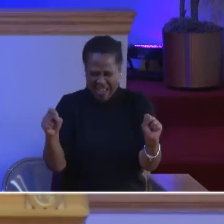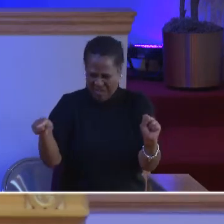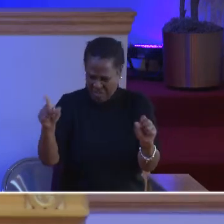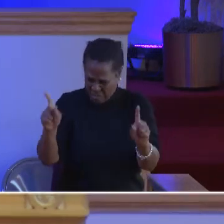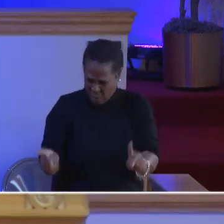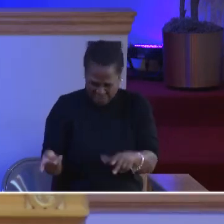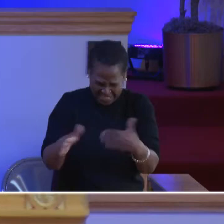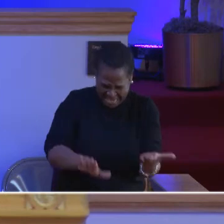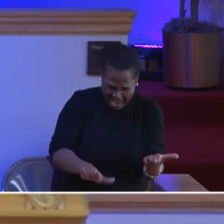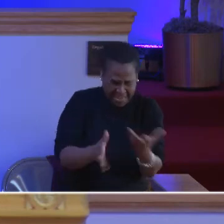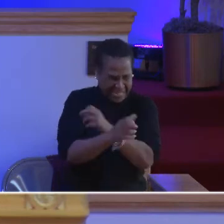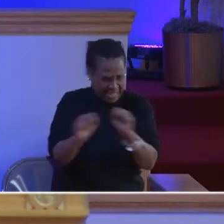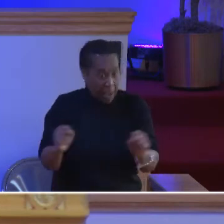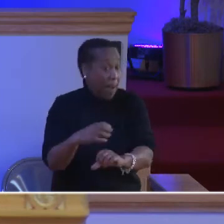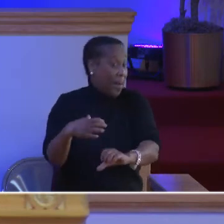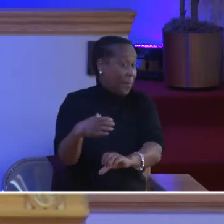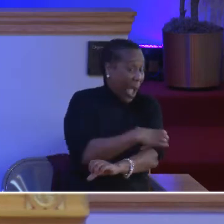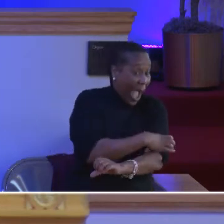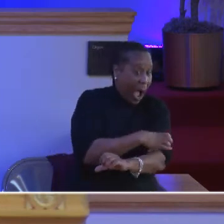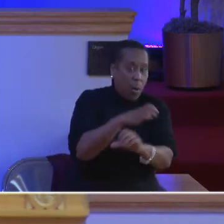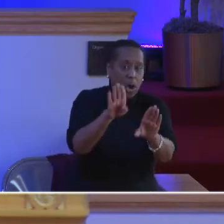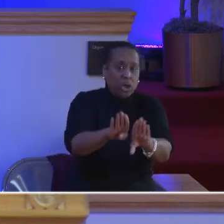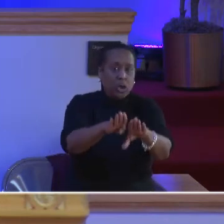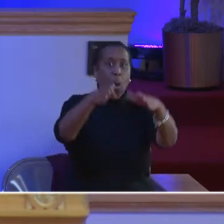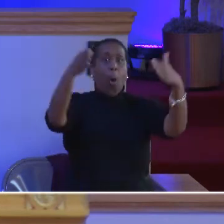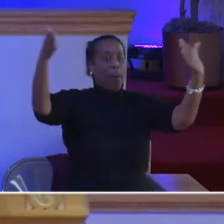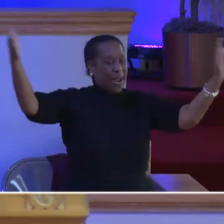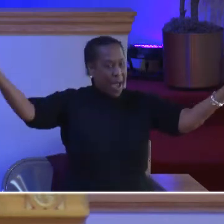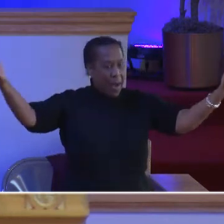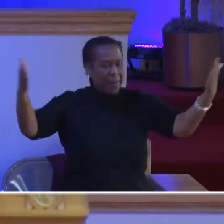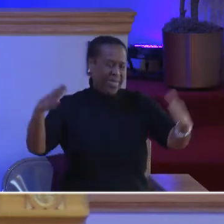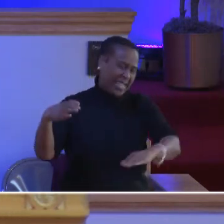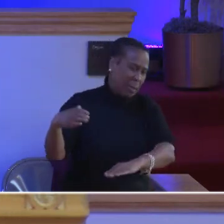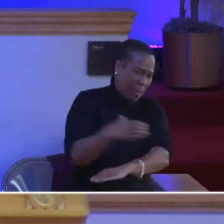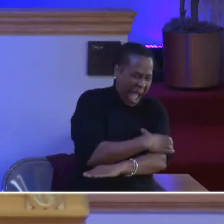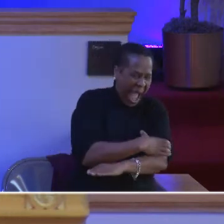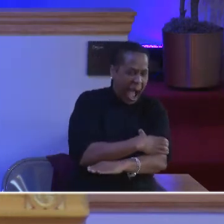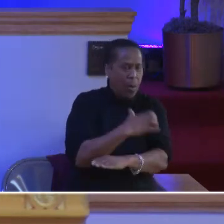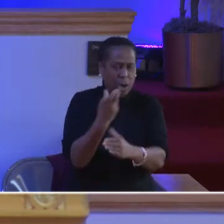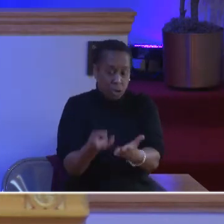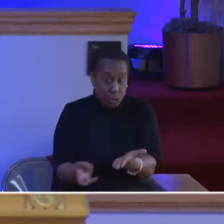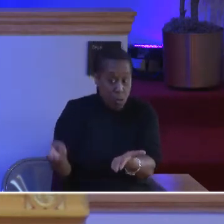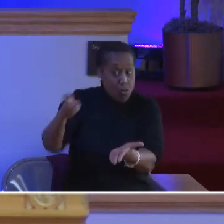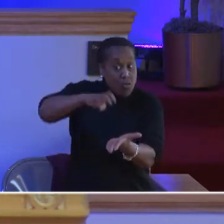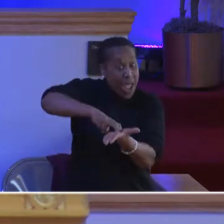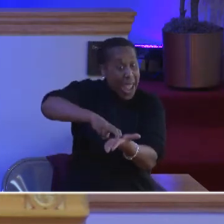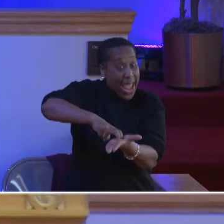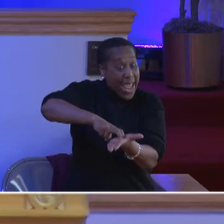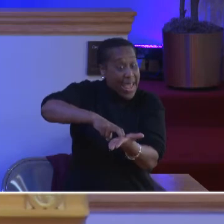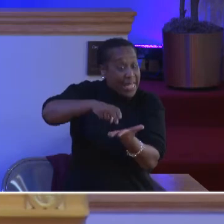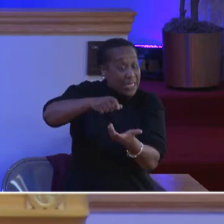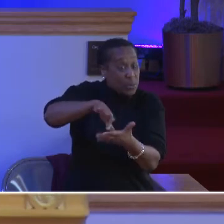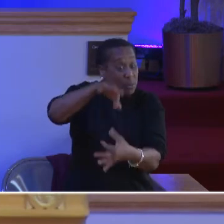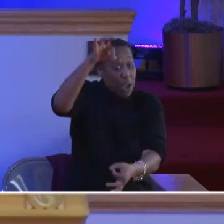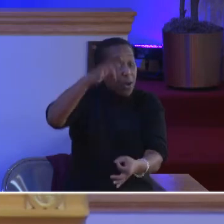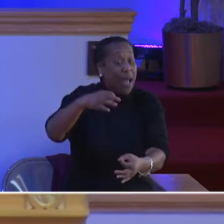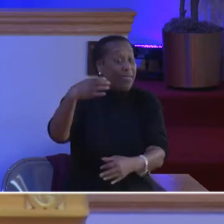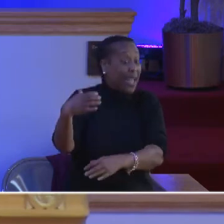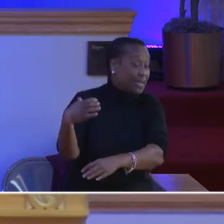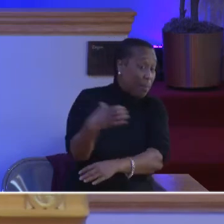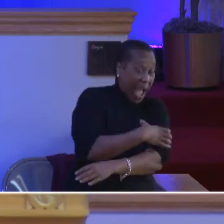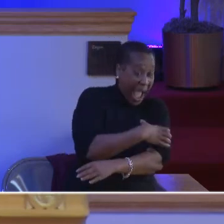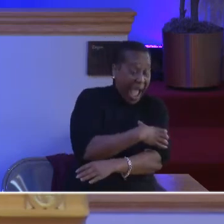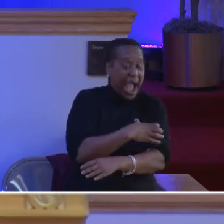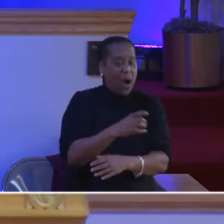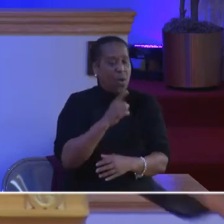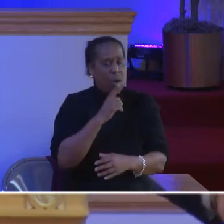There's power to open up the blinded eyes. There's power to raise the dead in spirit. There's power